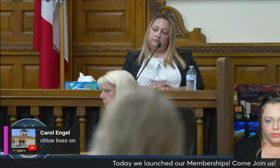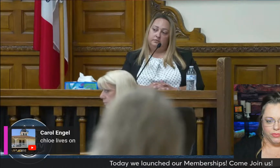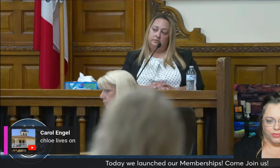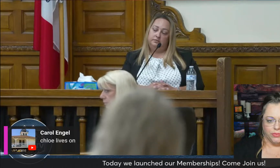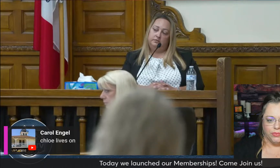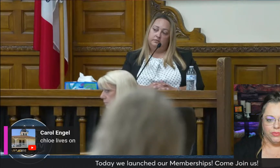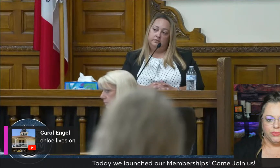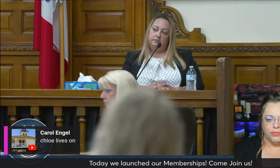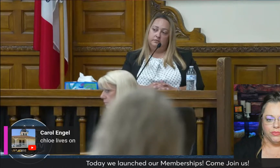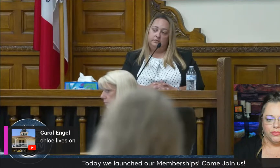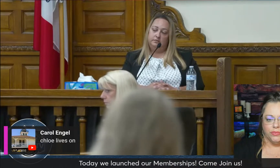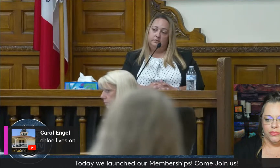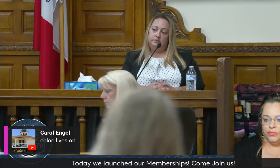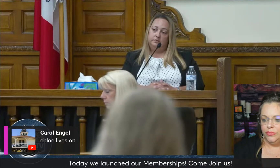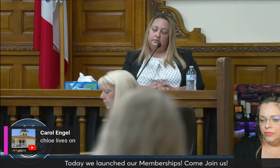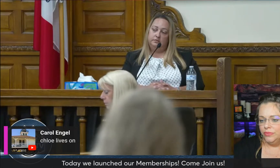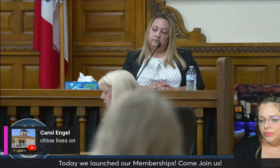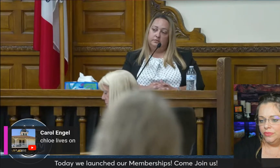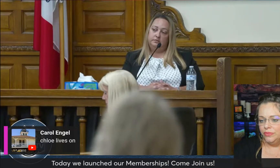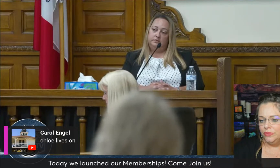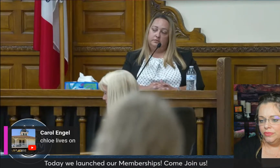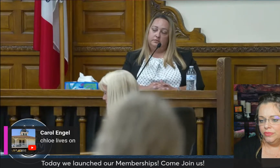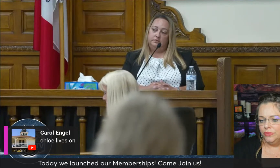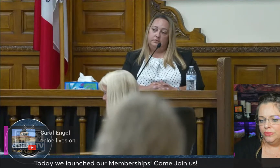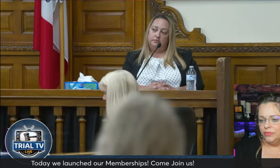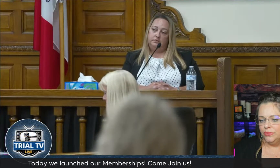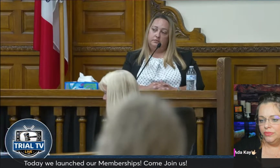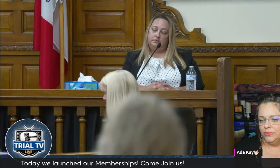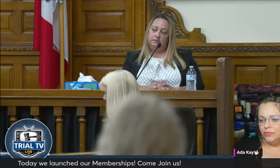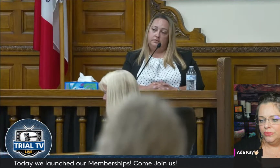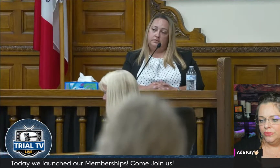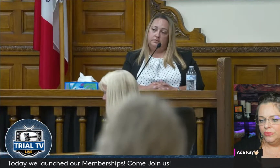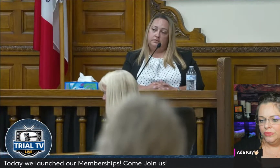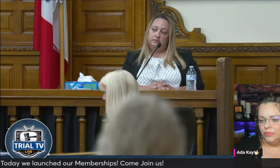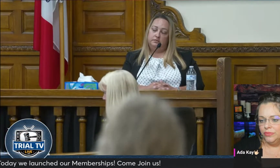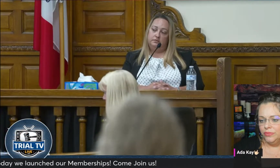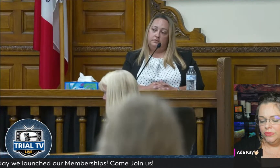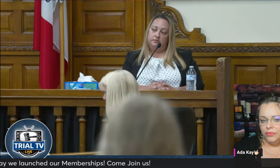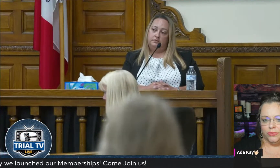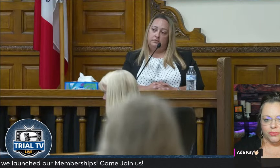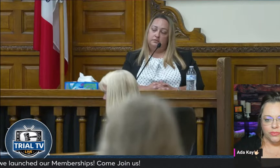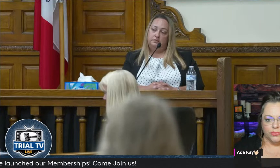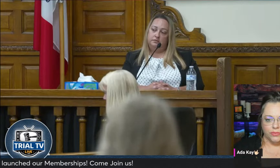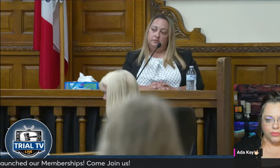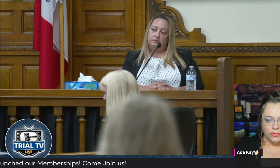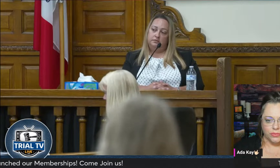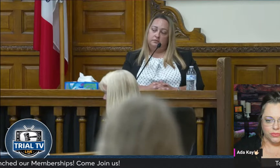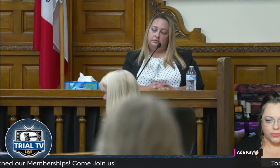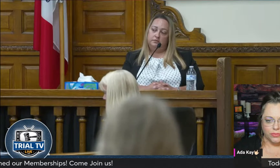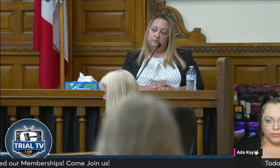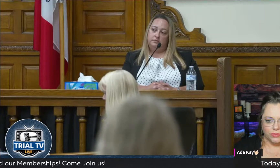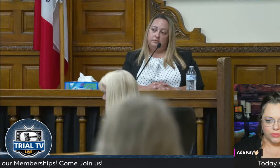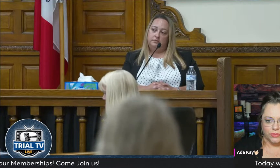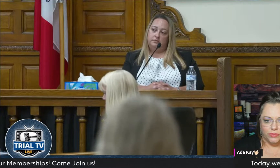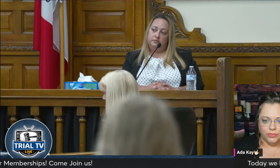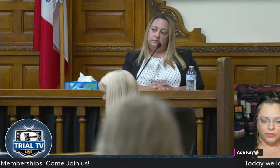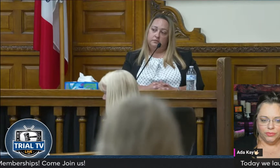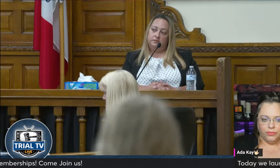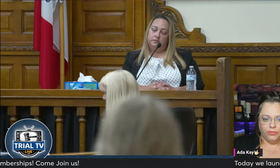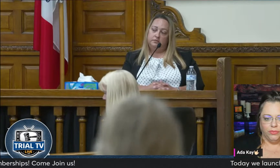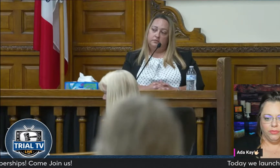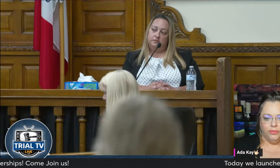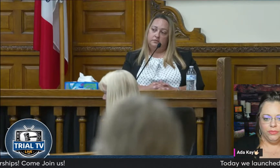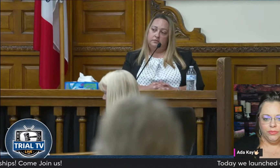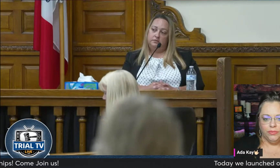take swabs of blood off the floor and off of the jewelry box on the wall, it